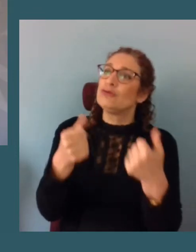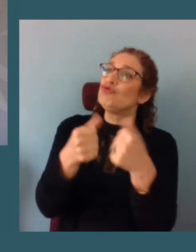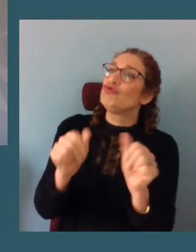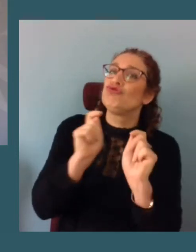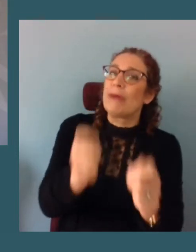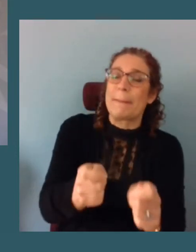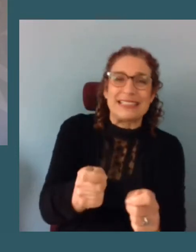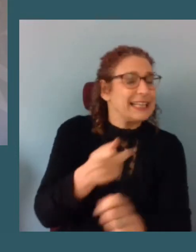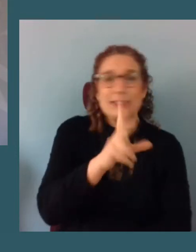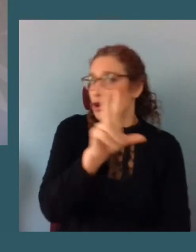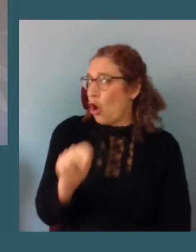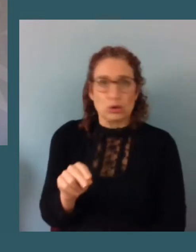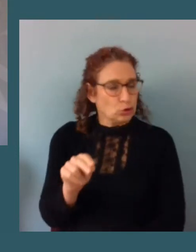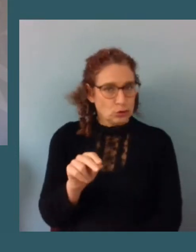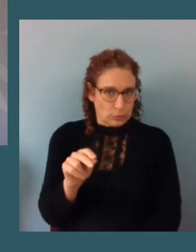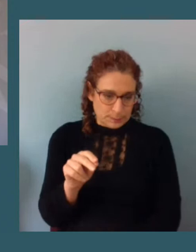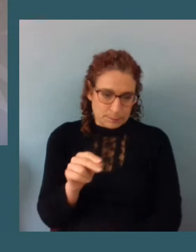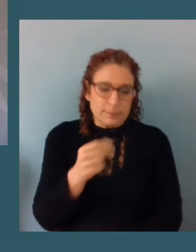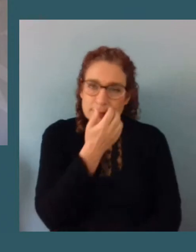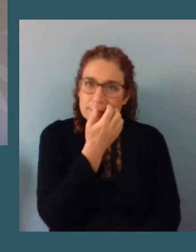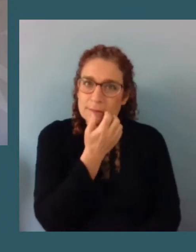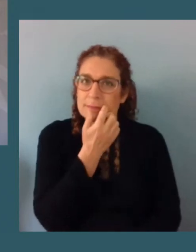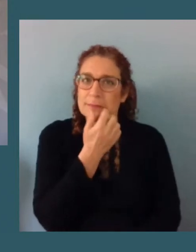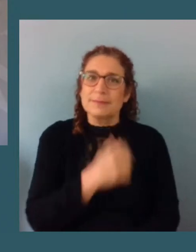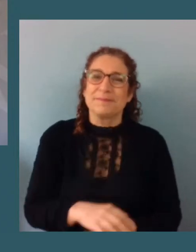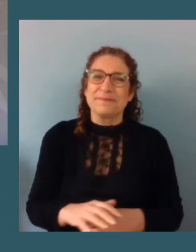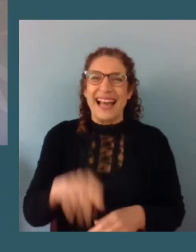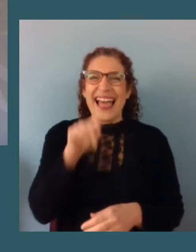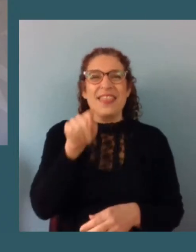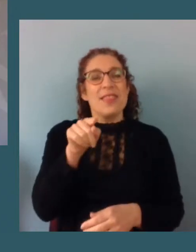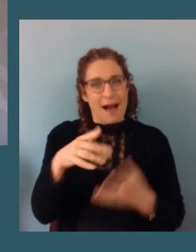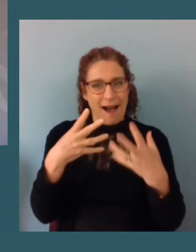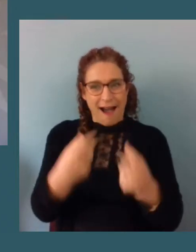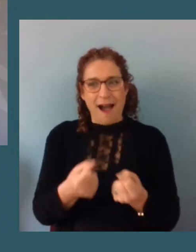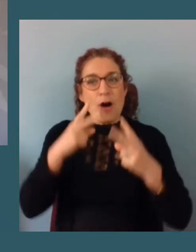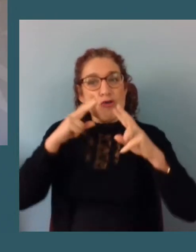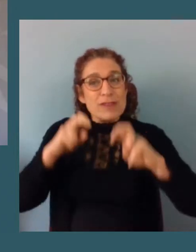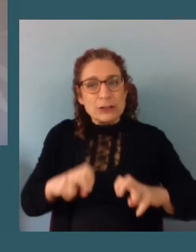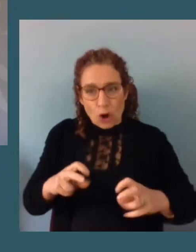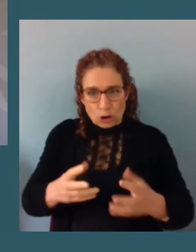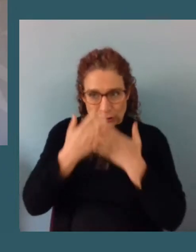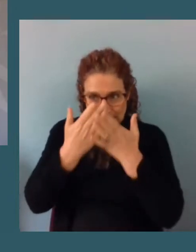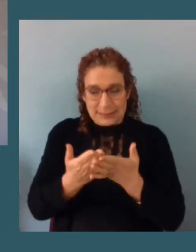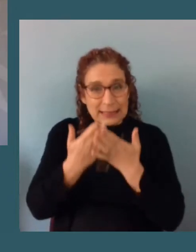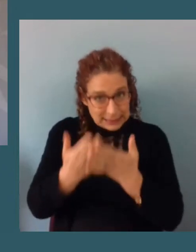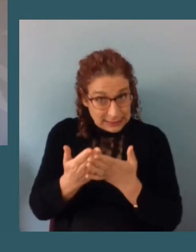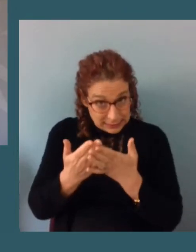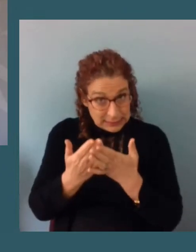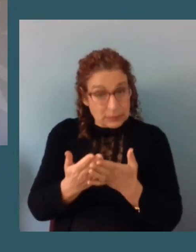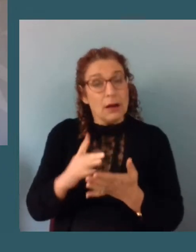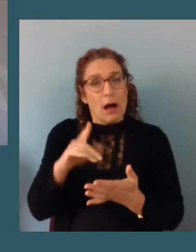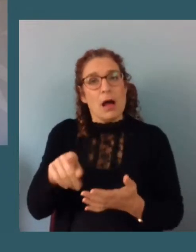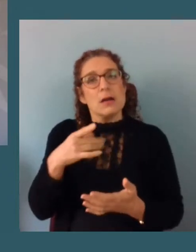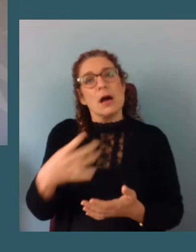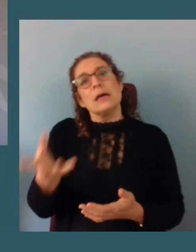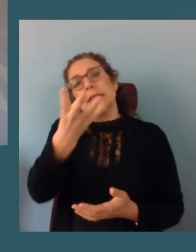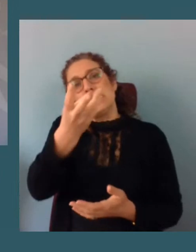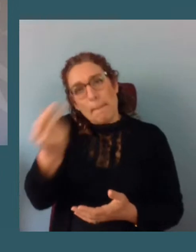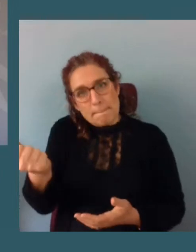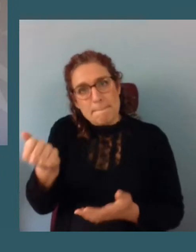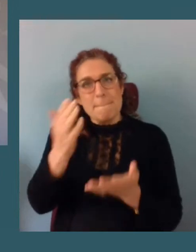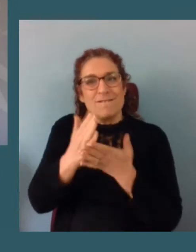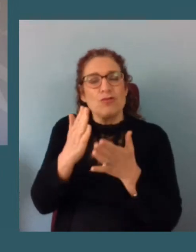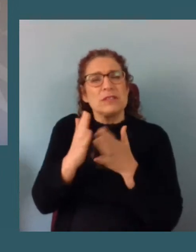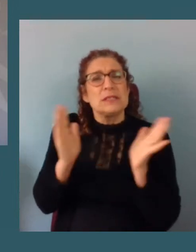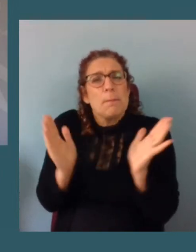fashion. There are research studies which are delivering this, and there are some very small